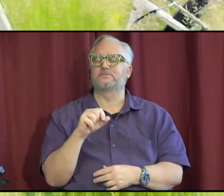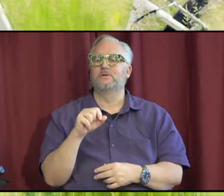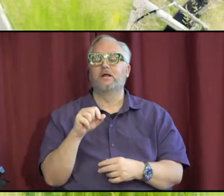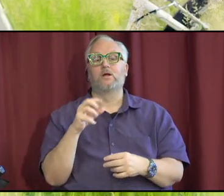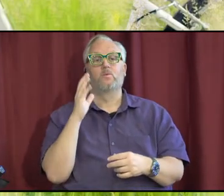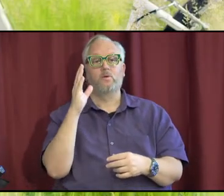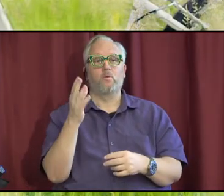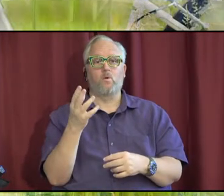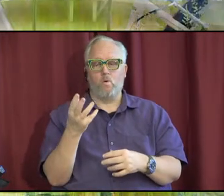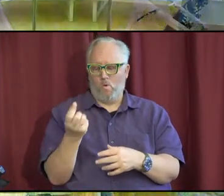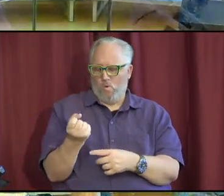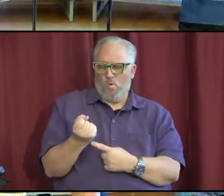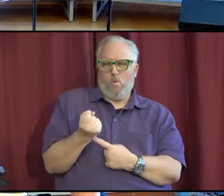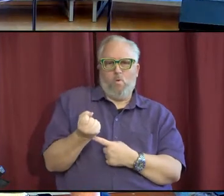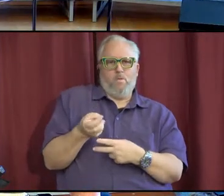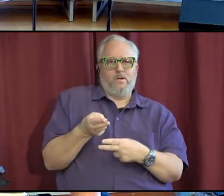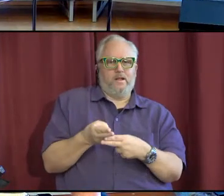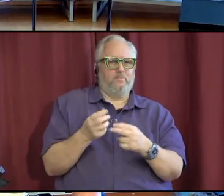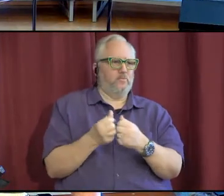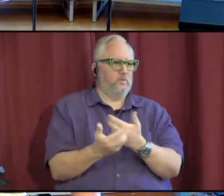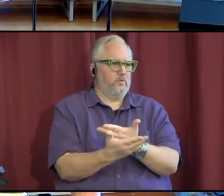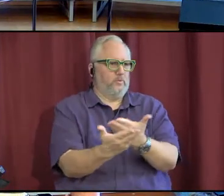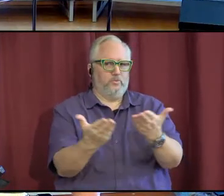names with you.